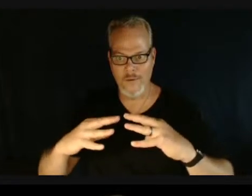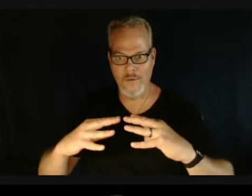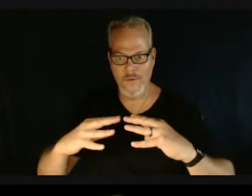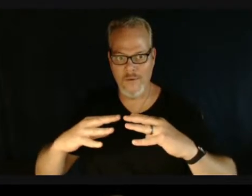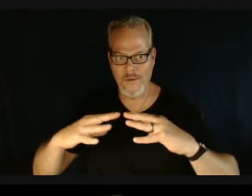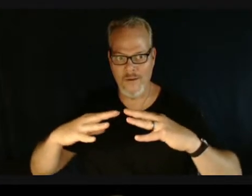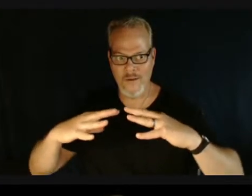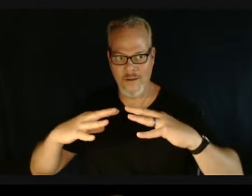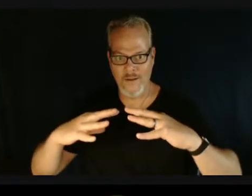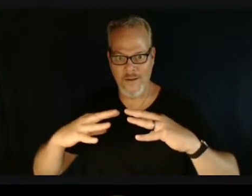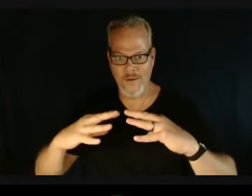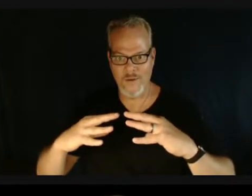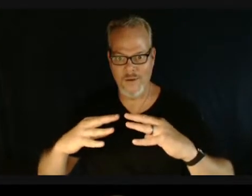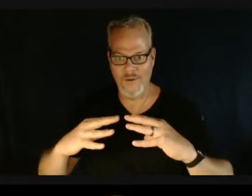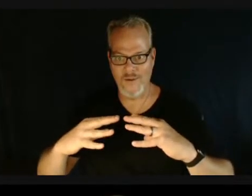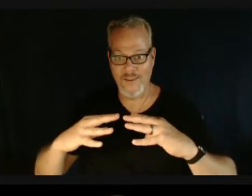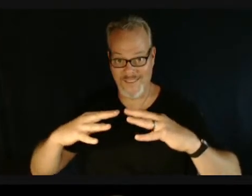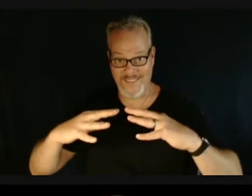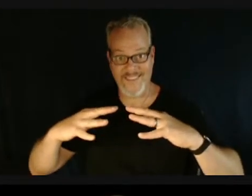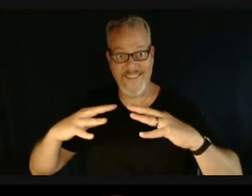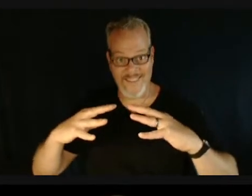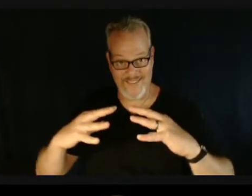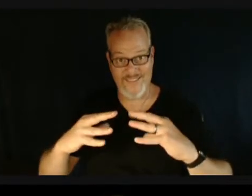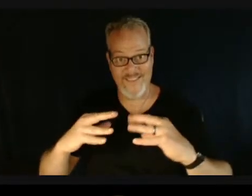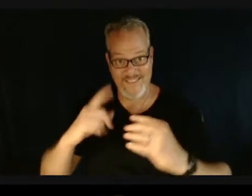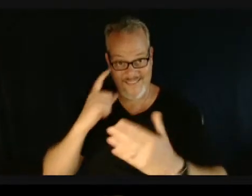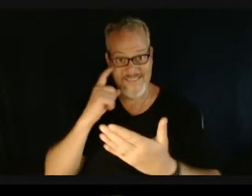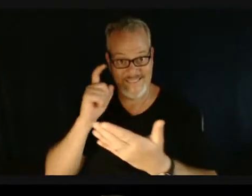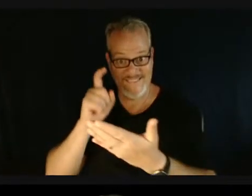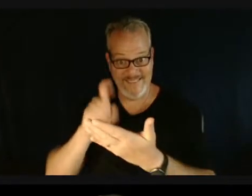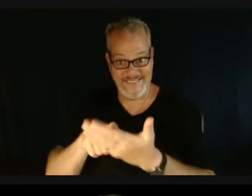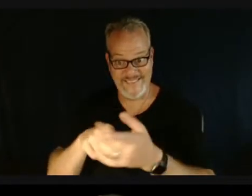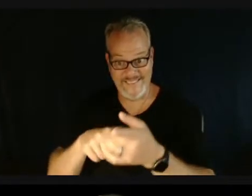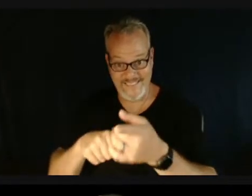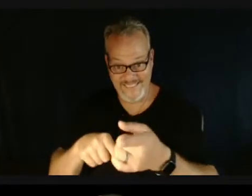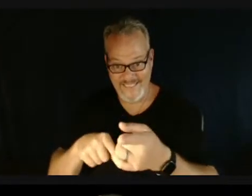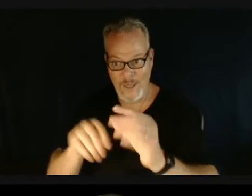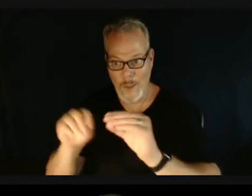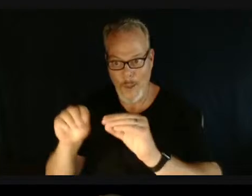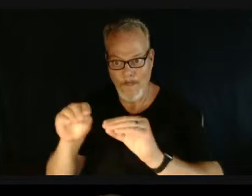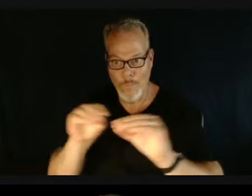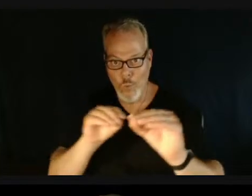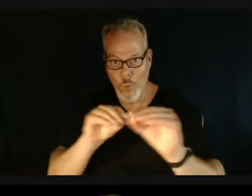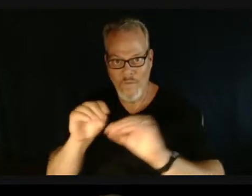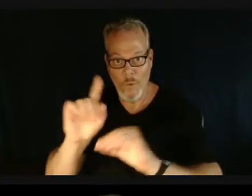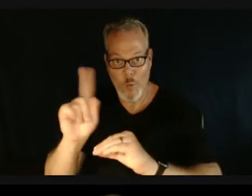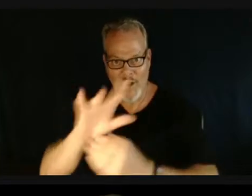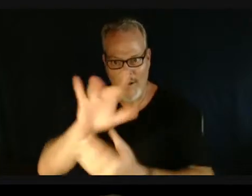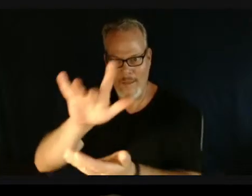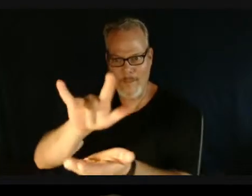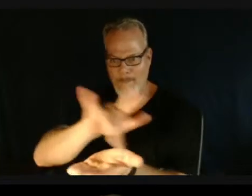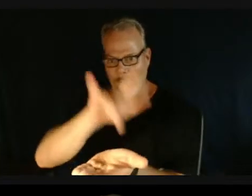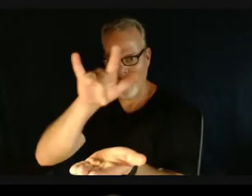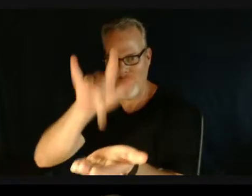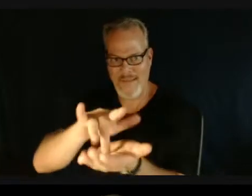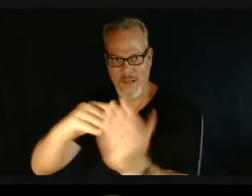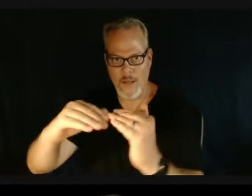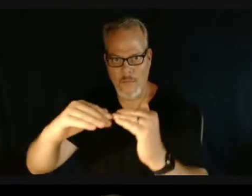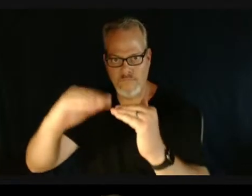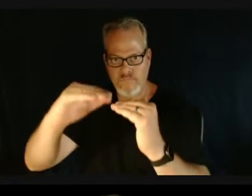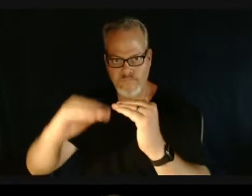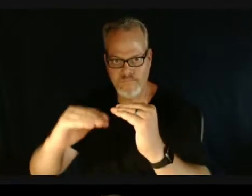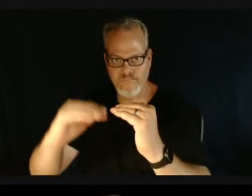right? And you can see the extent of this. It moves like it's moving the most right in here. That's where I see it wiggling up and down the